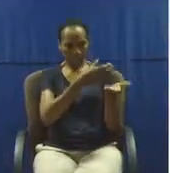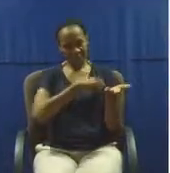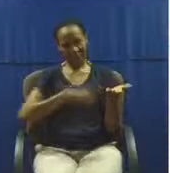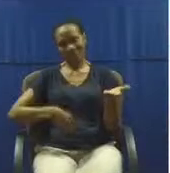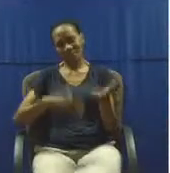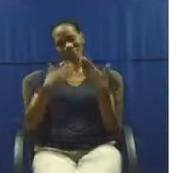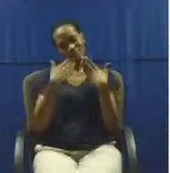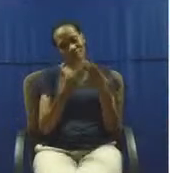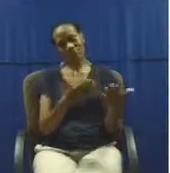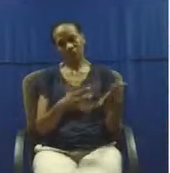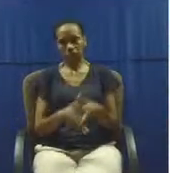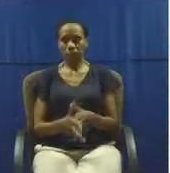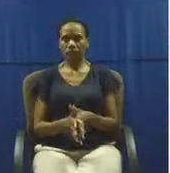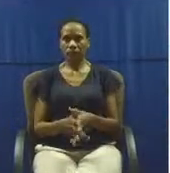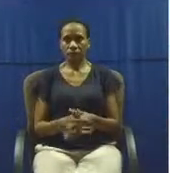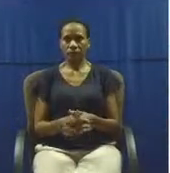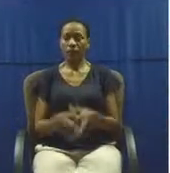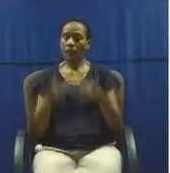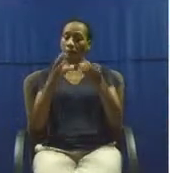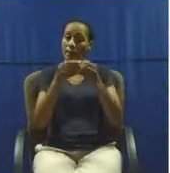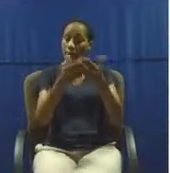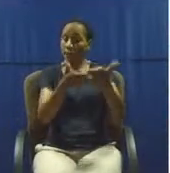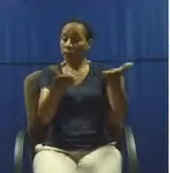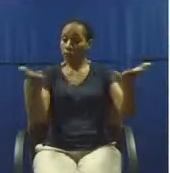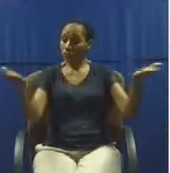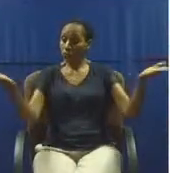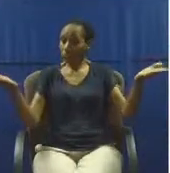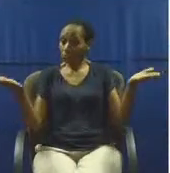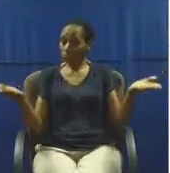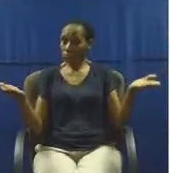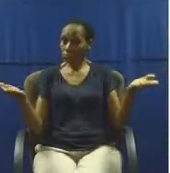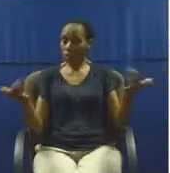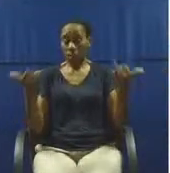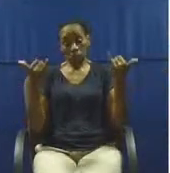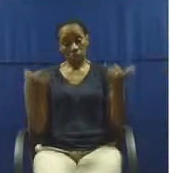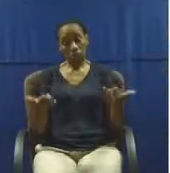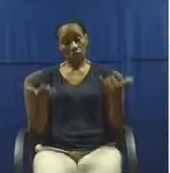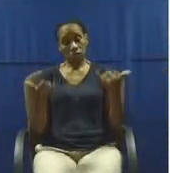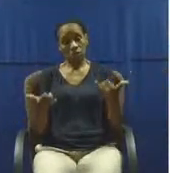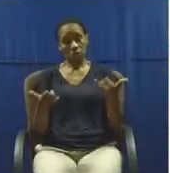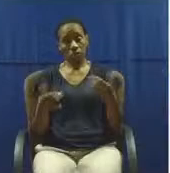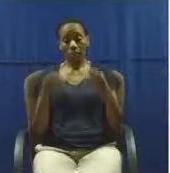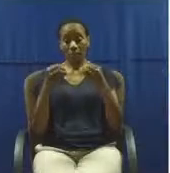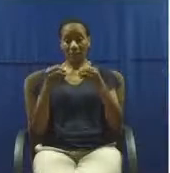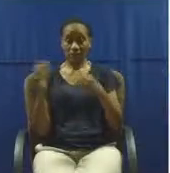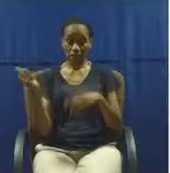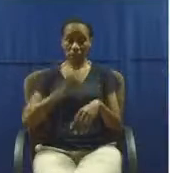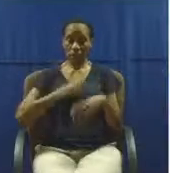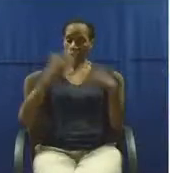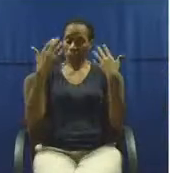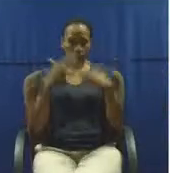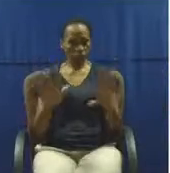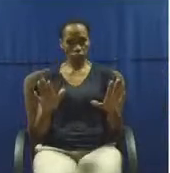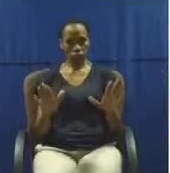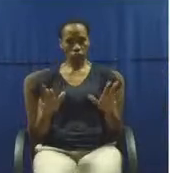President. Honorable members, that concludes the business